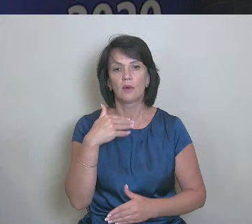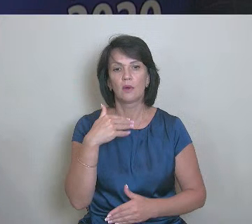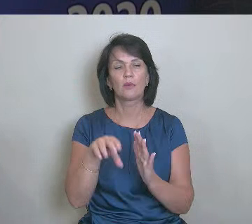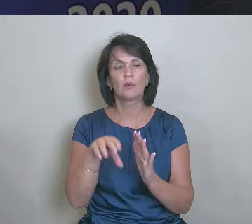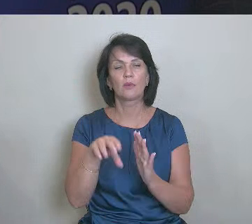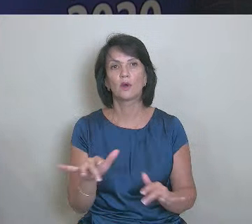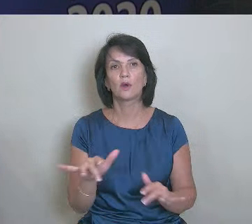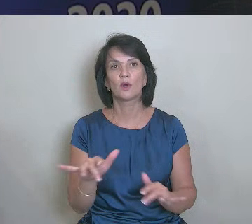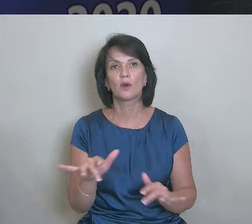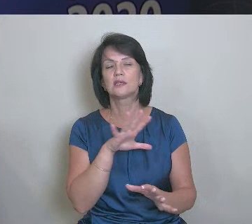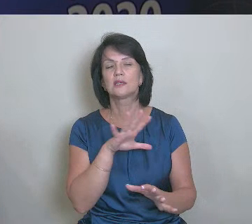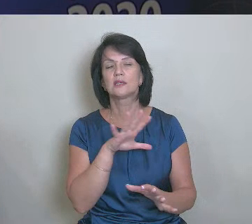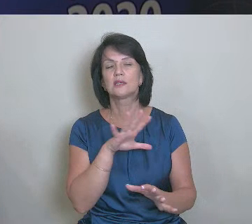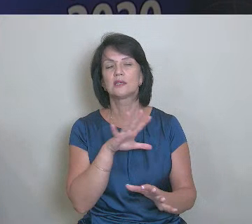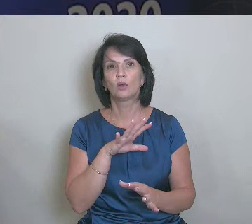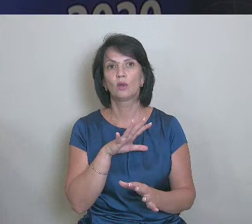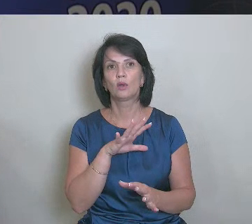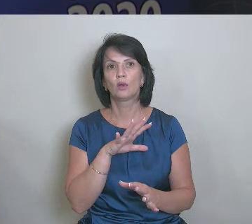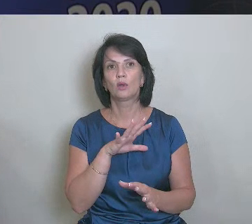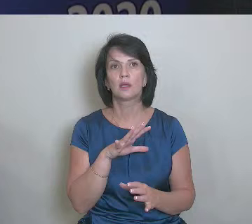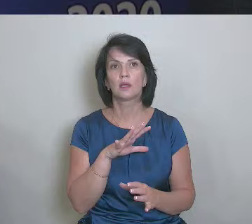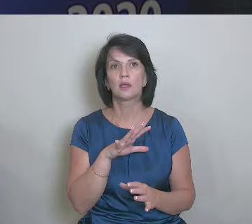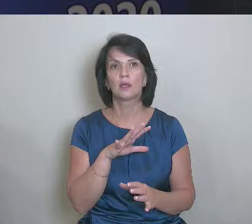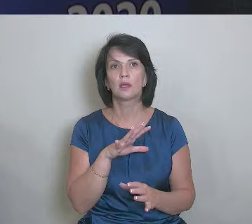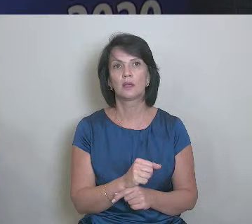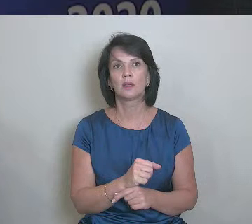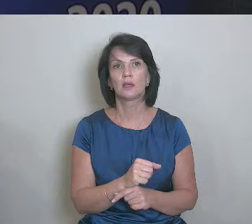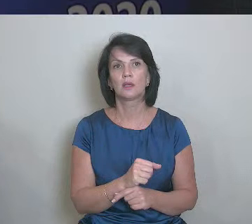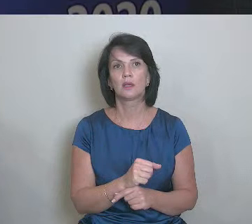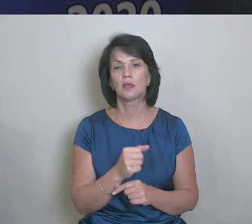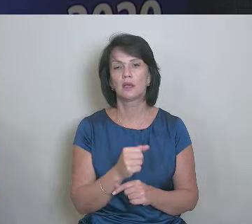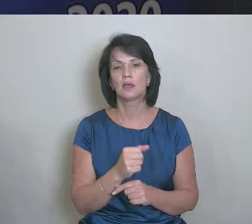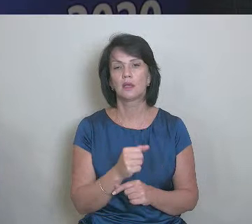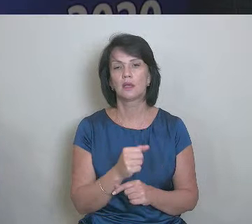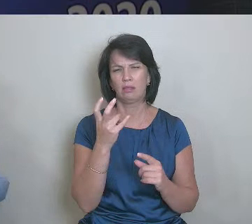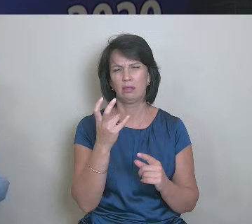existed before